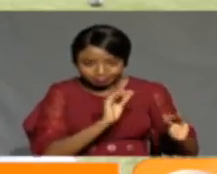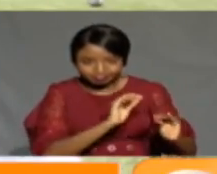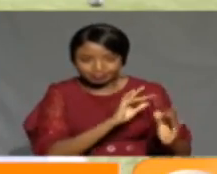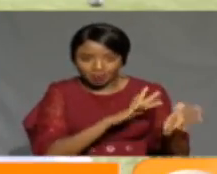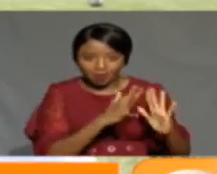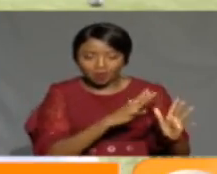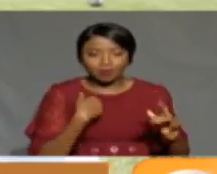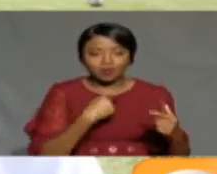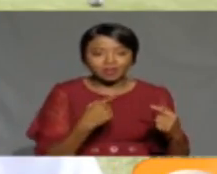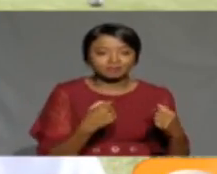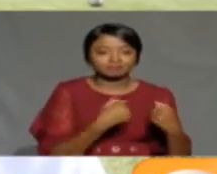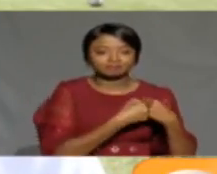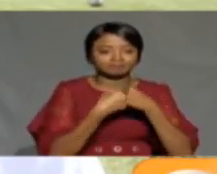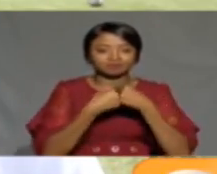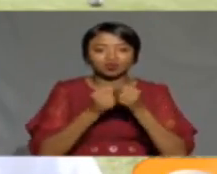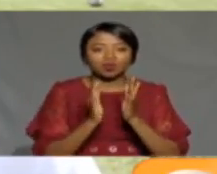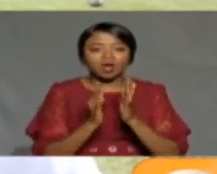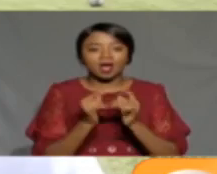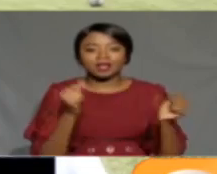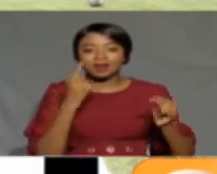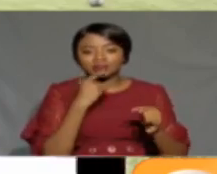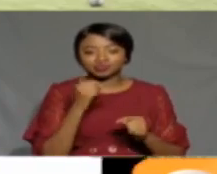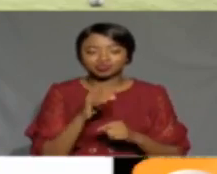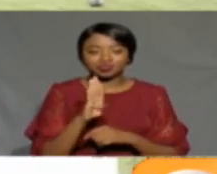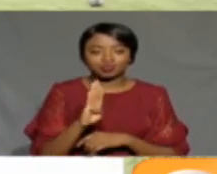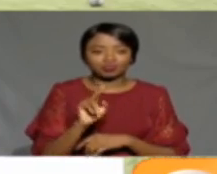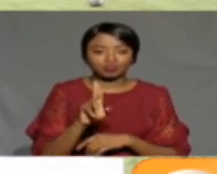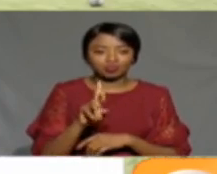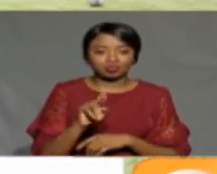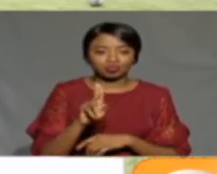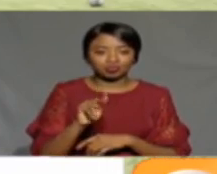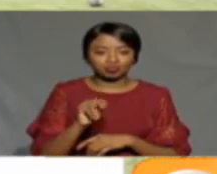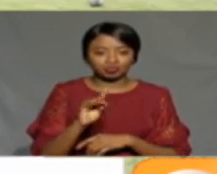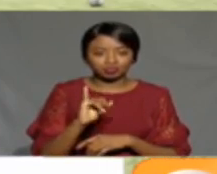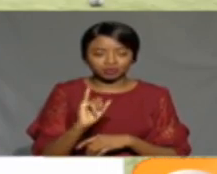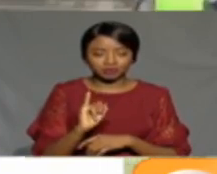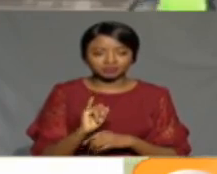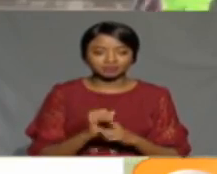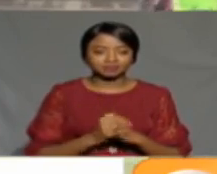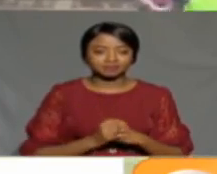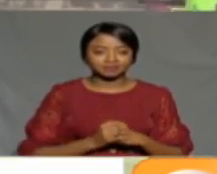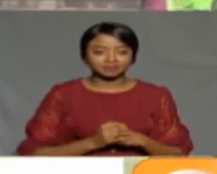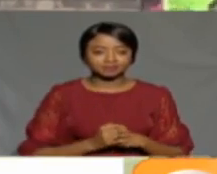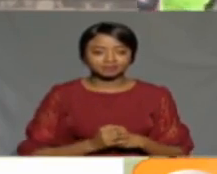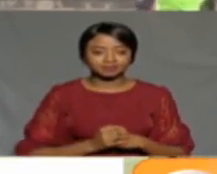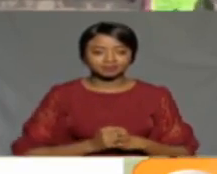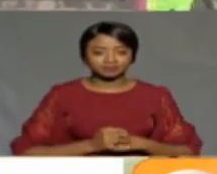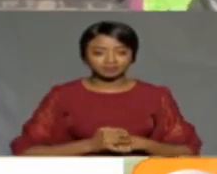Burundi this month on the 20th in the Chan qualifiers.